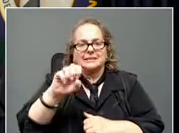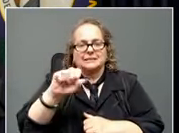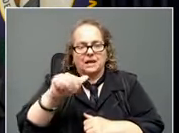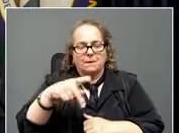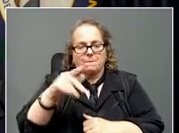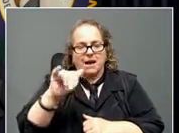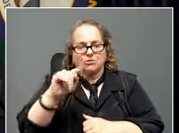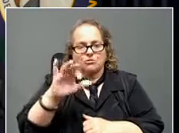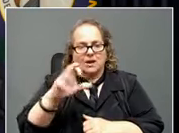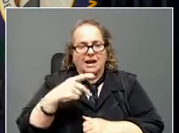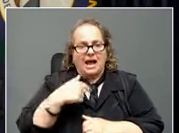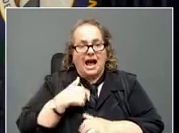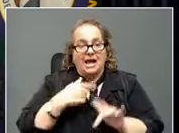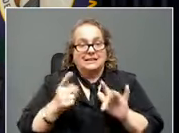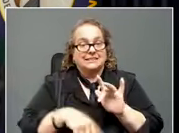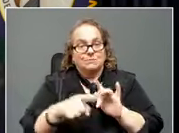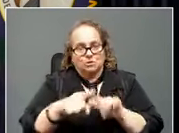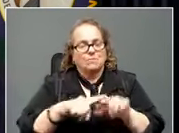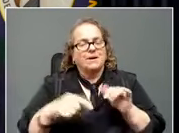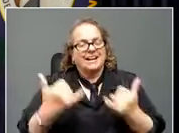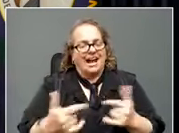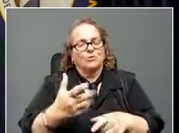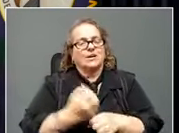now get our very last question.